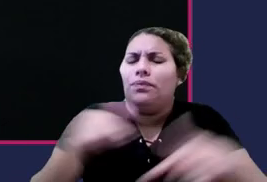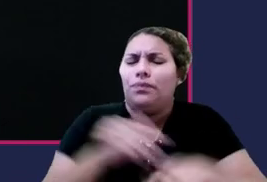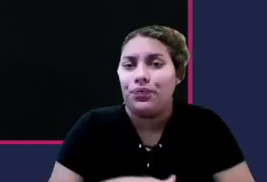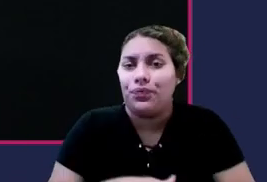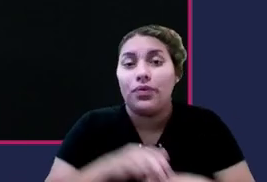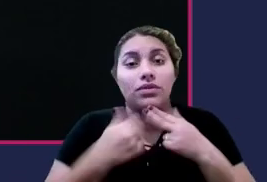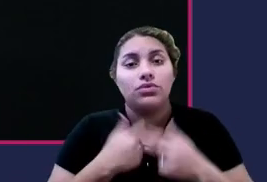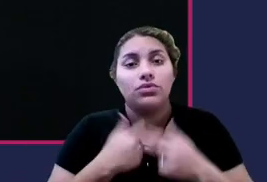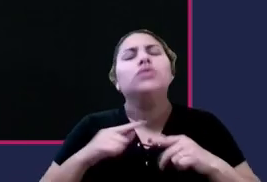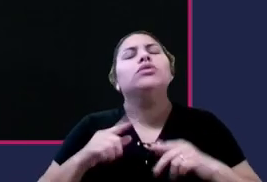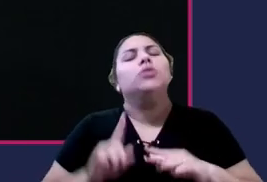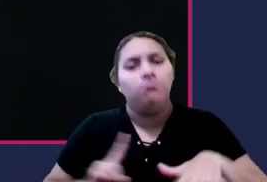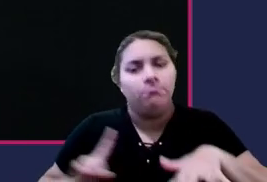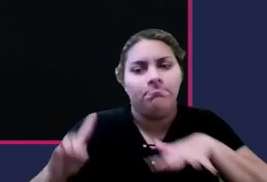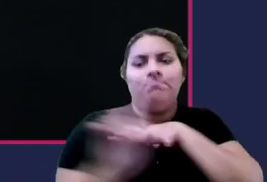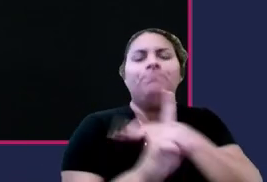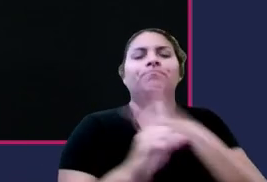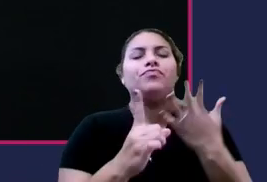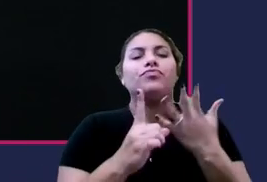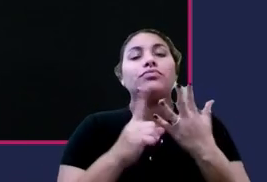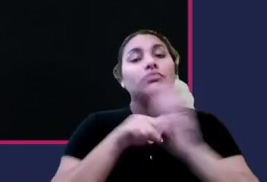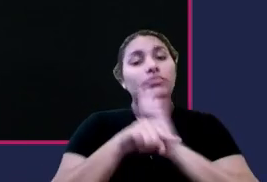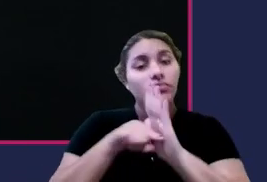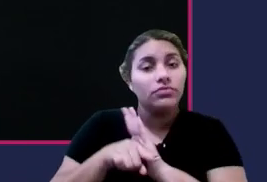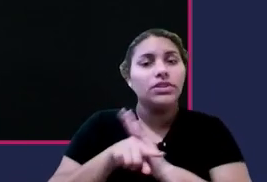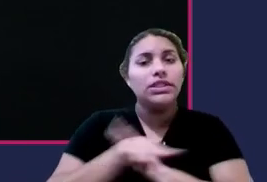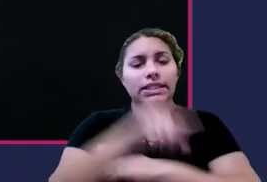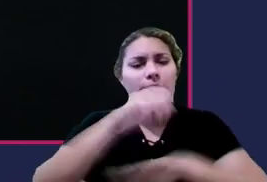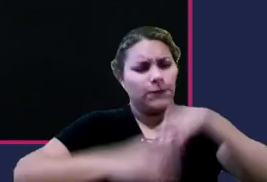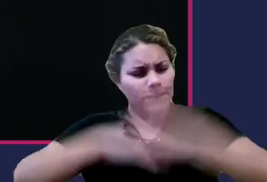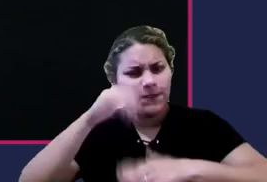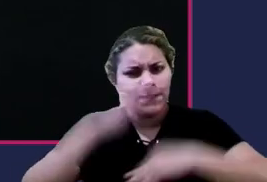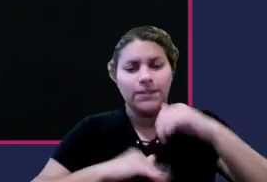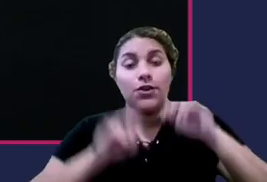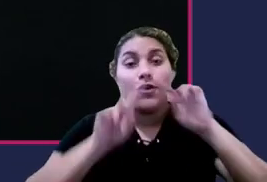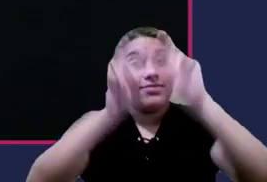So in this front with this